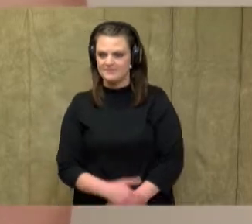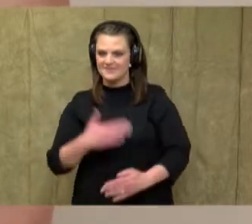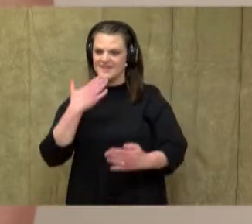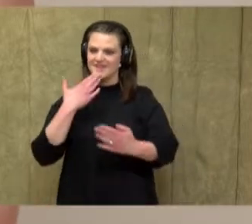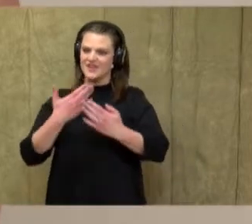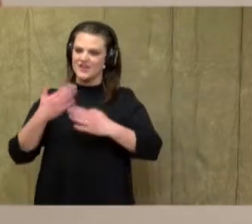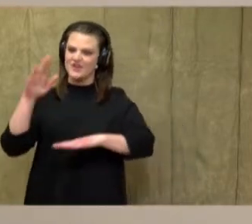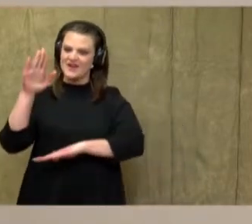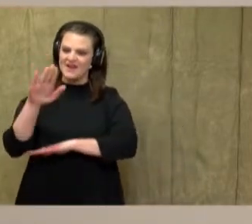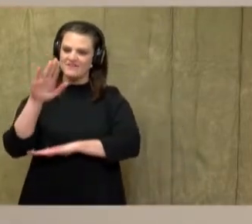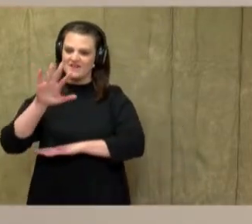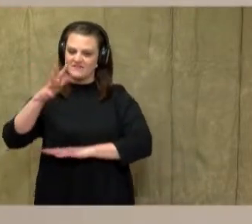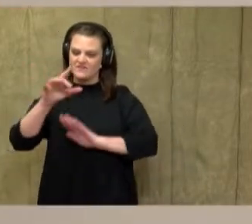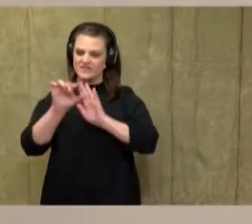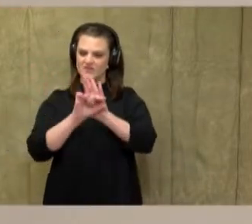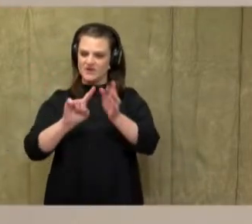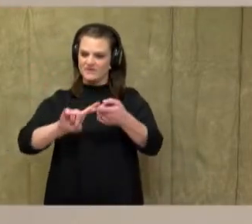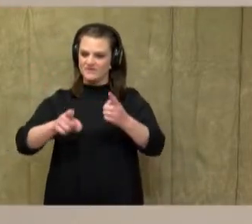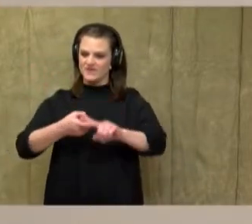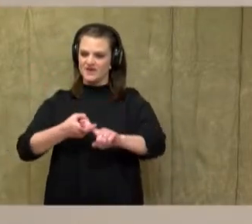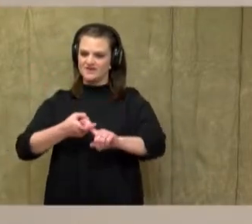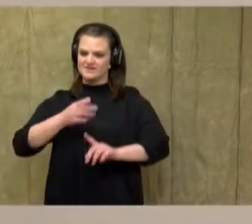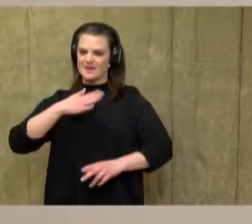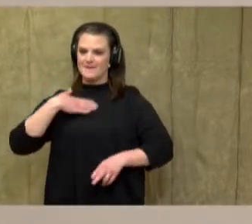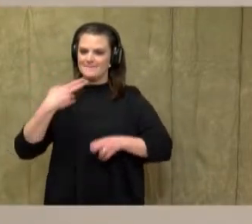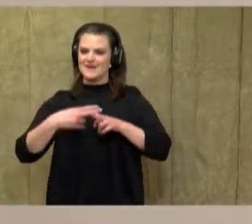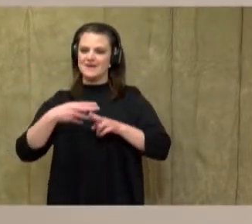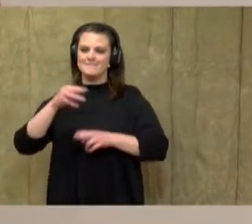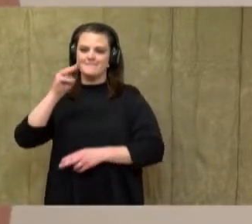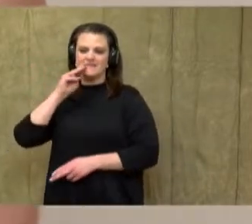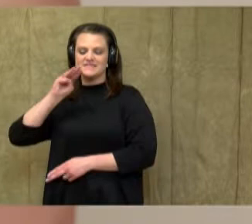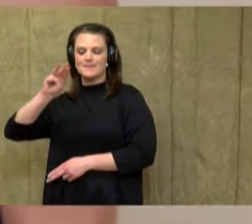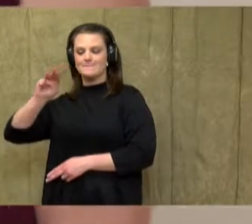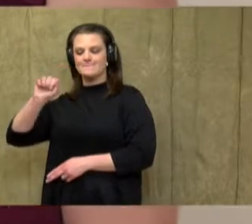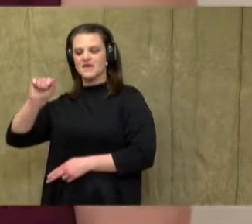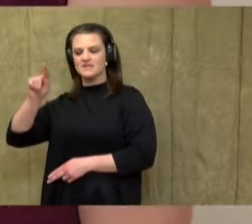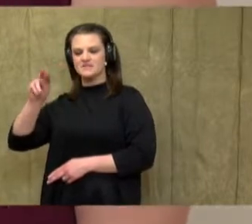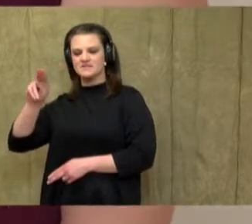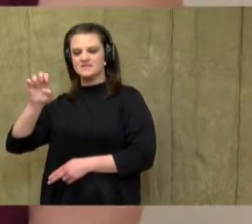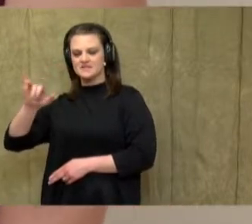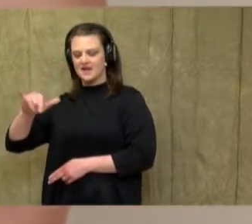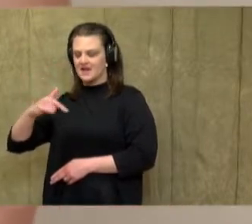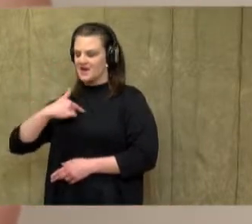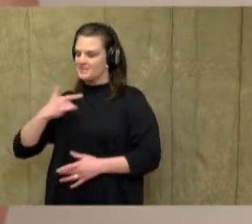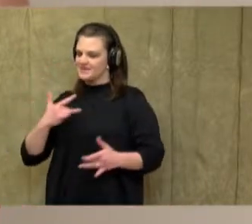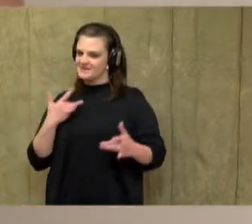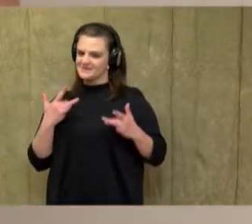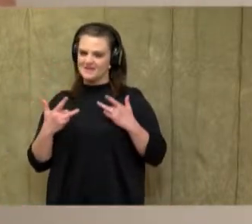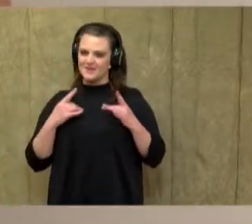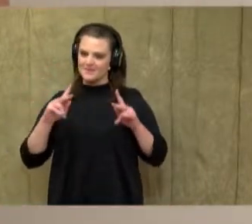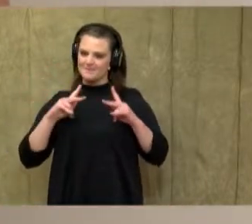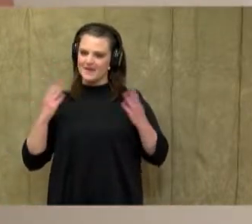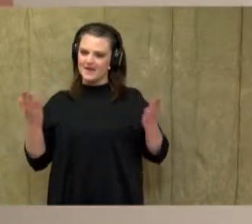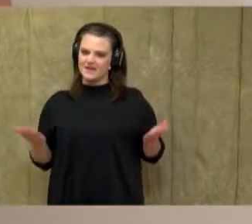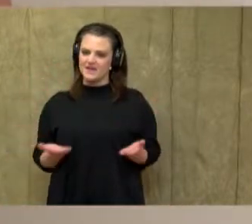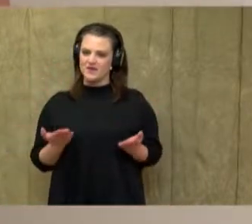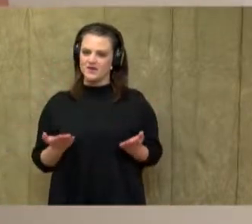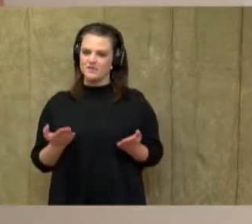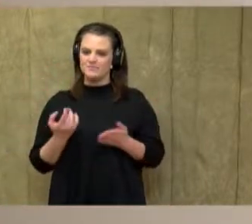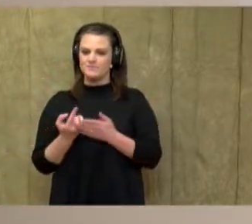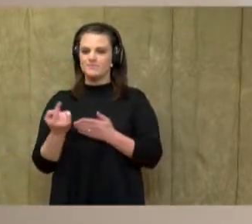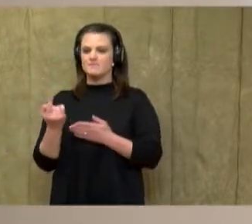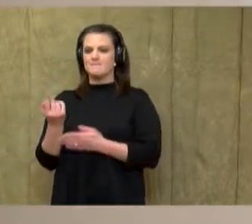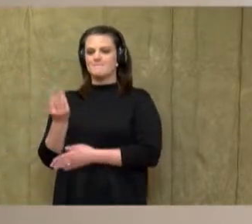Good afternoon, fifth grade friends. I am Mrs. Matani, and I'm so excited to be back with you all today. On